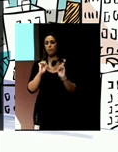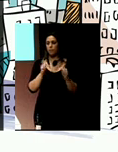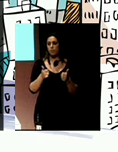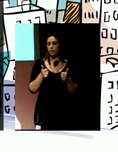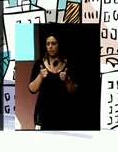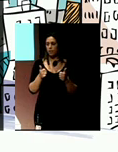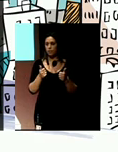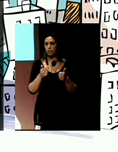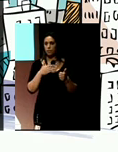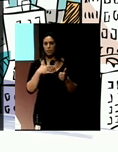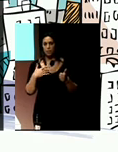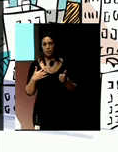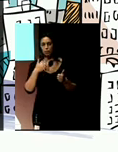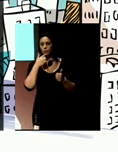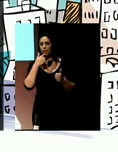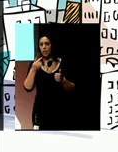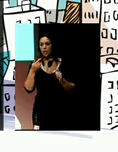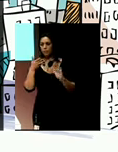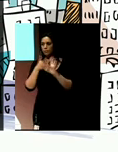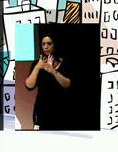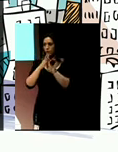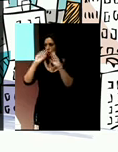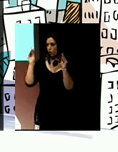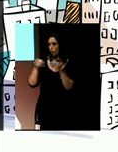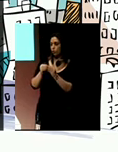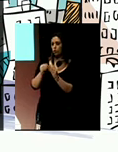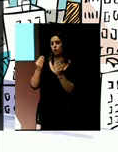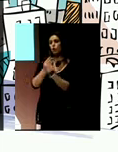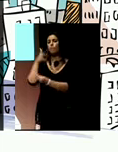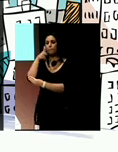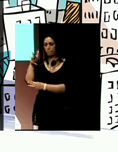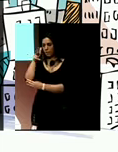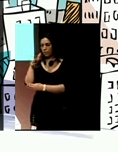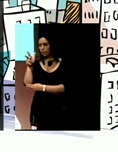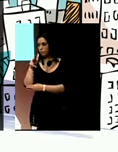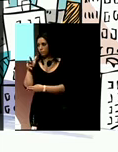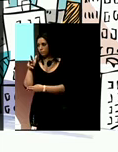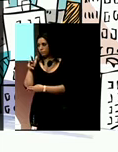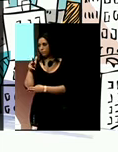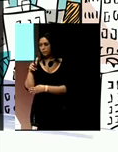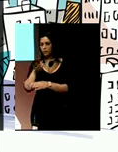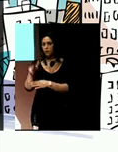Before starting with my presentation, I want to make a short introduction with a video